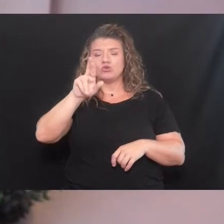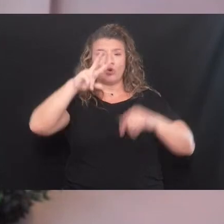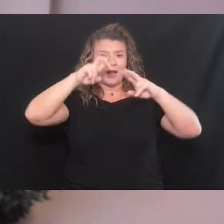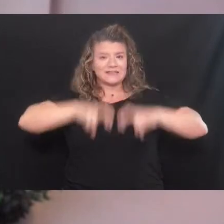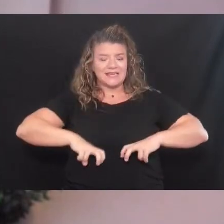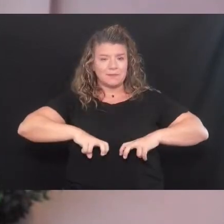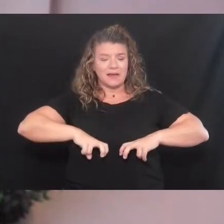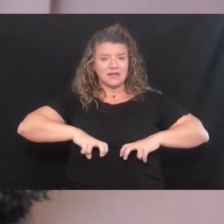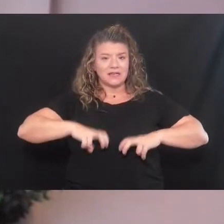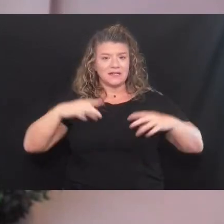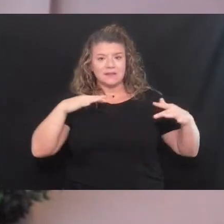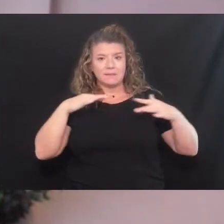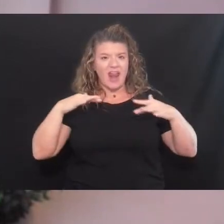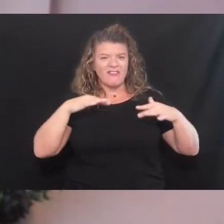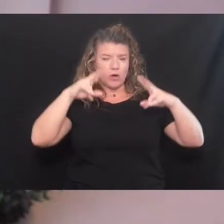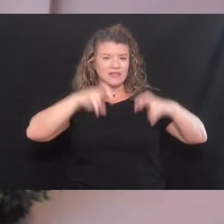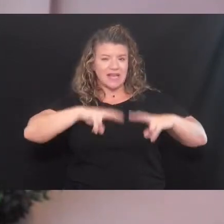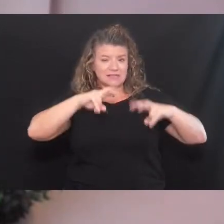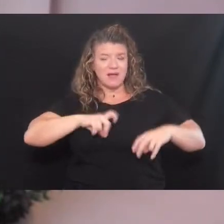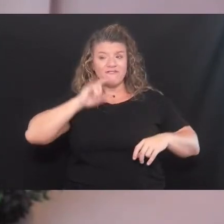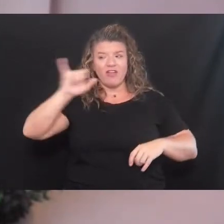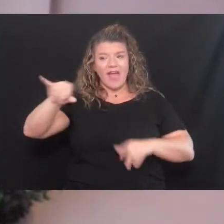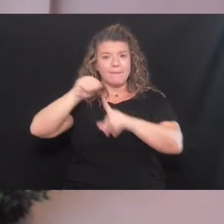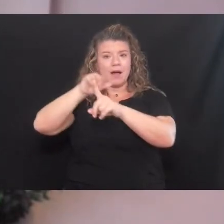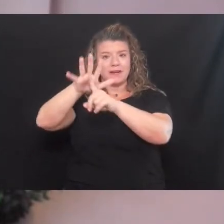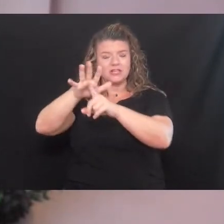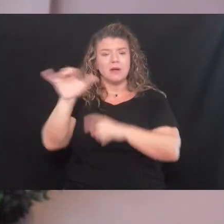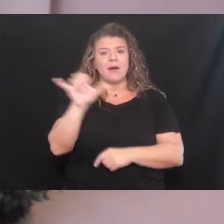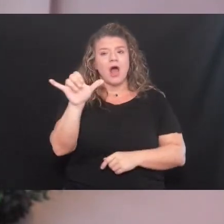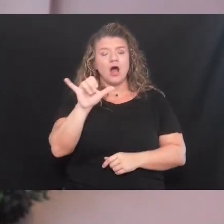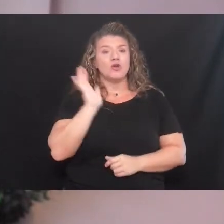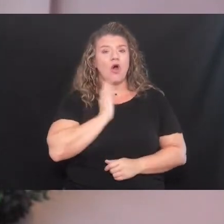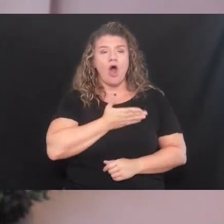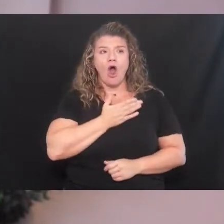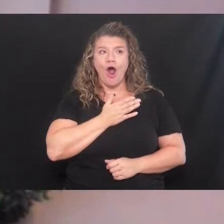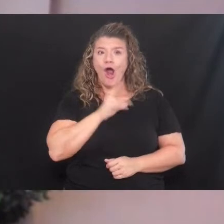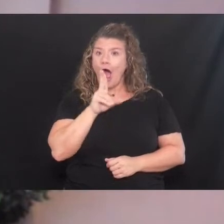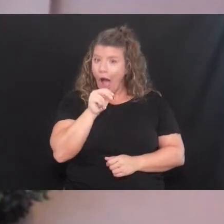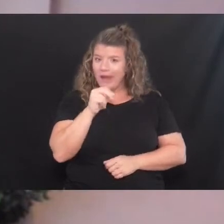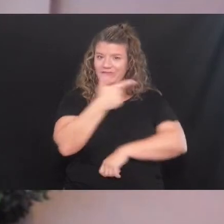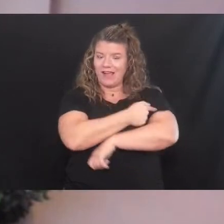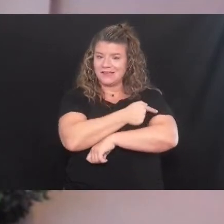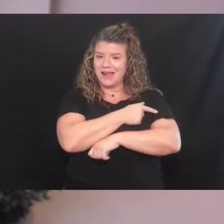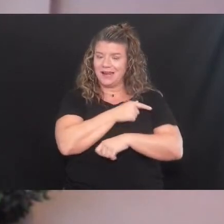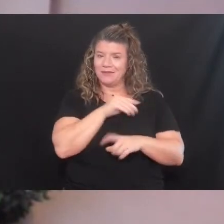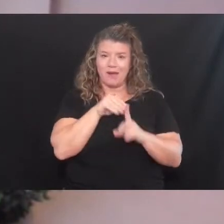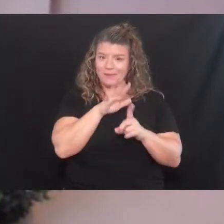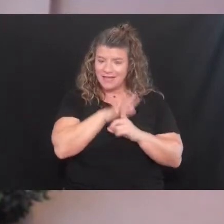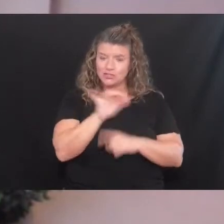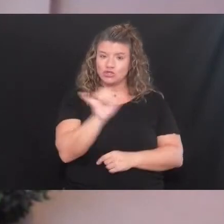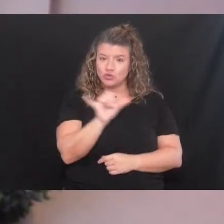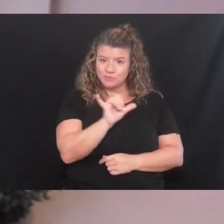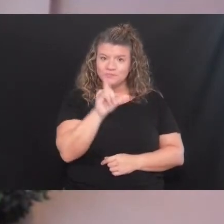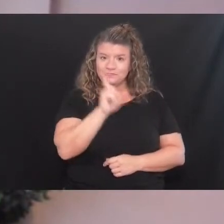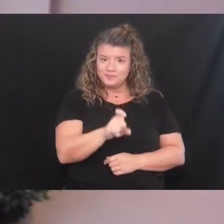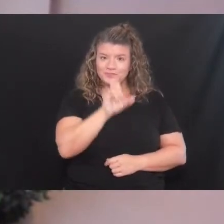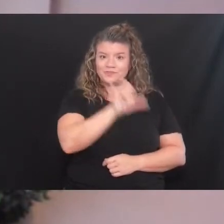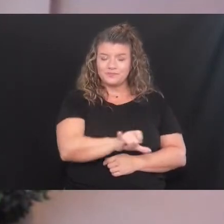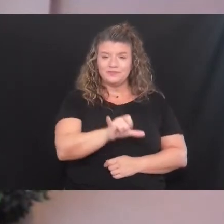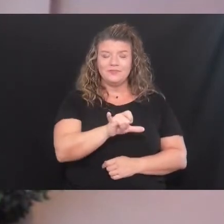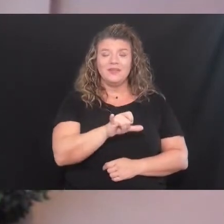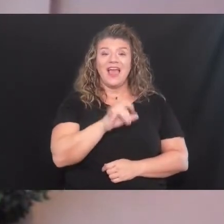assessment on that population, but also certainly on our unvaccinated population, and particularly our